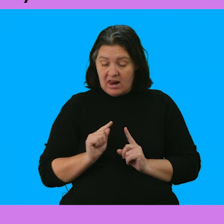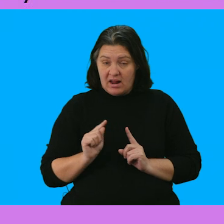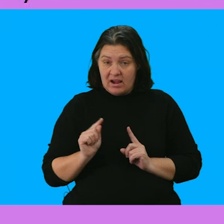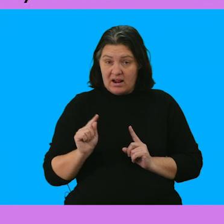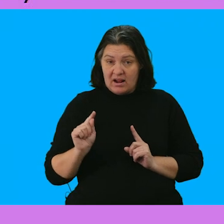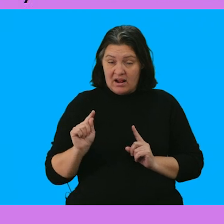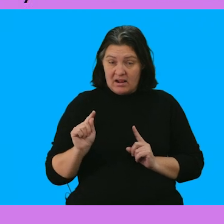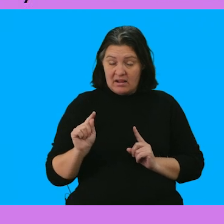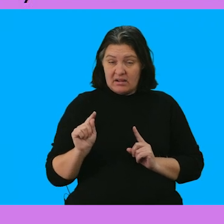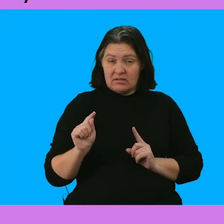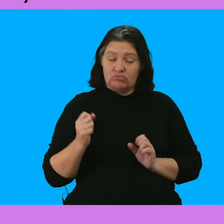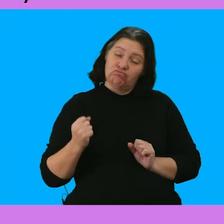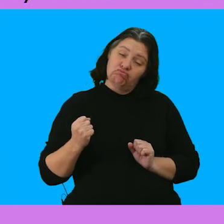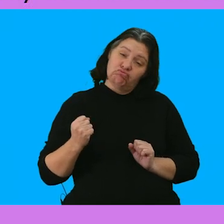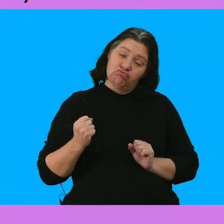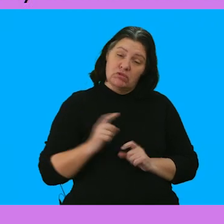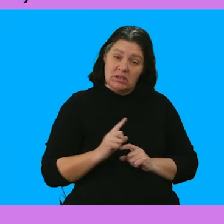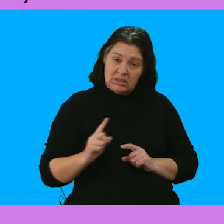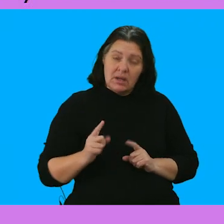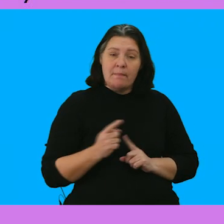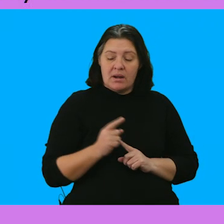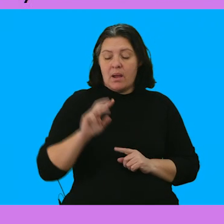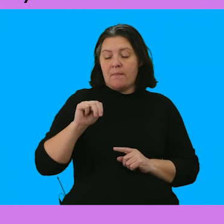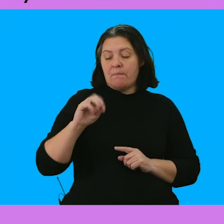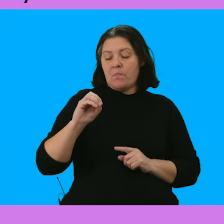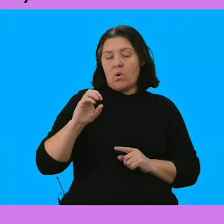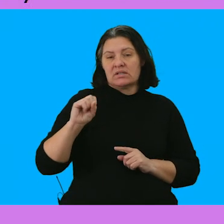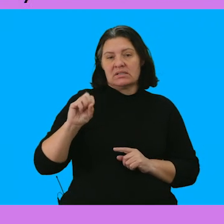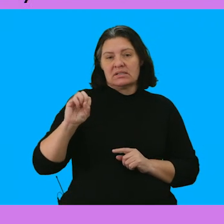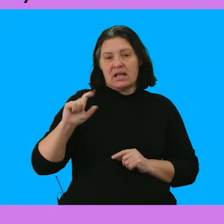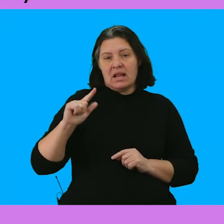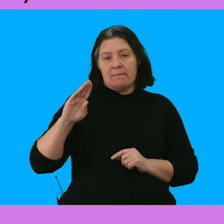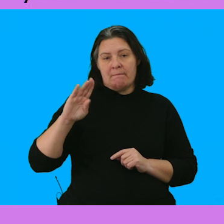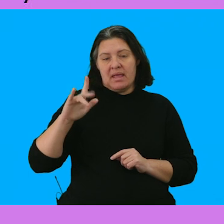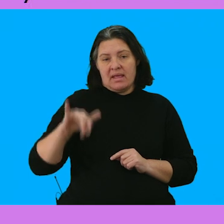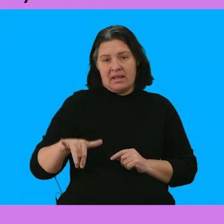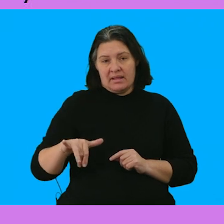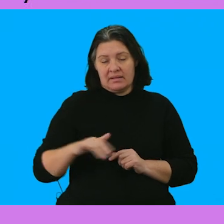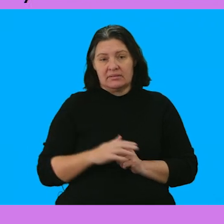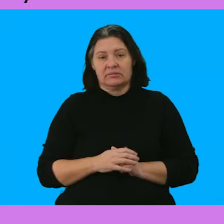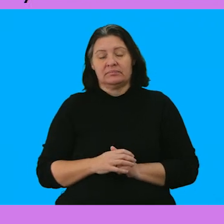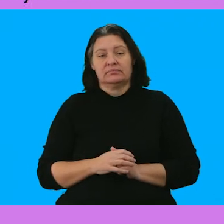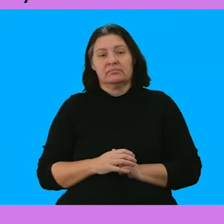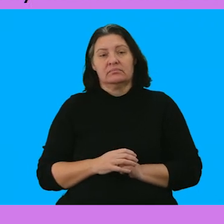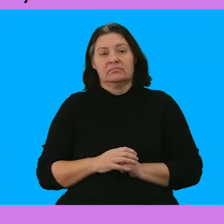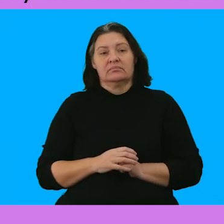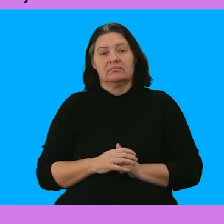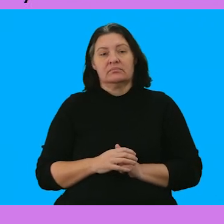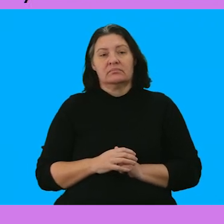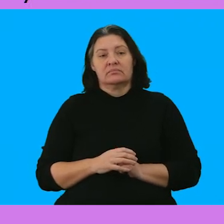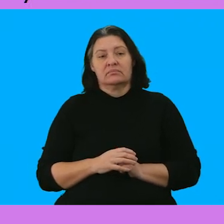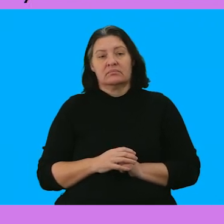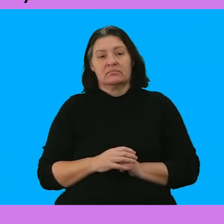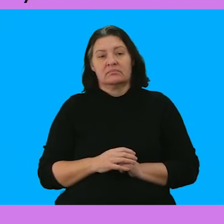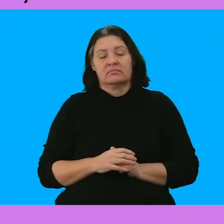here. So we can see that the first town here will be Mossel Bay. Okay, so I'm going to indicate that